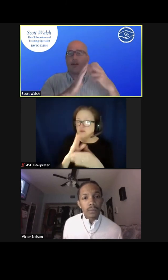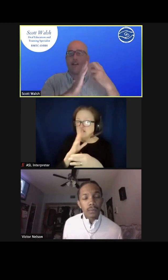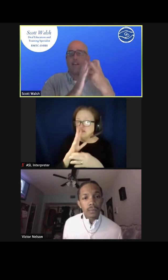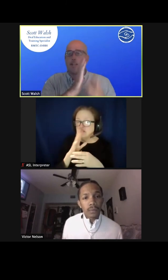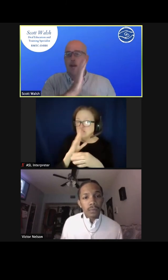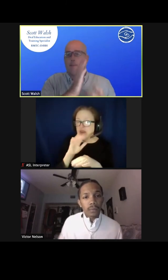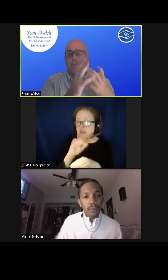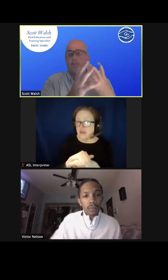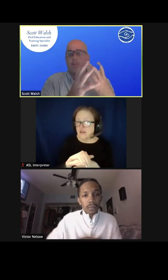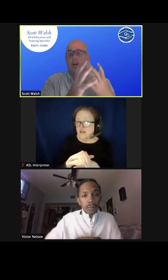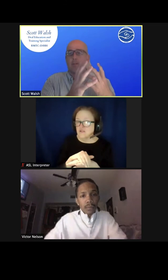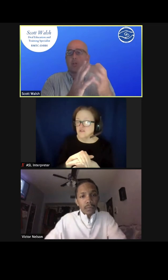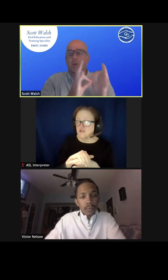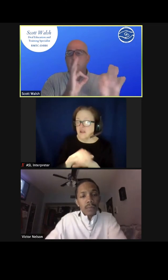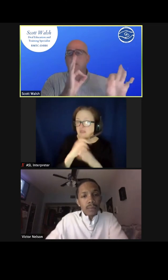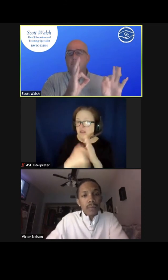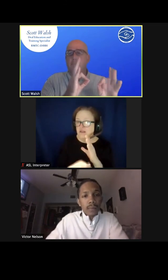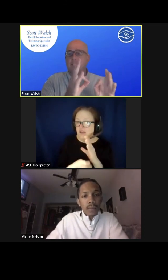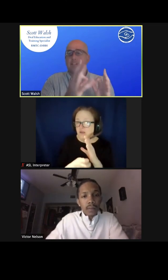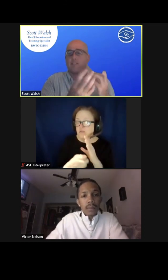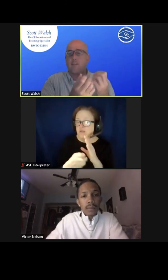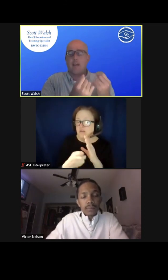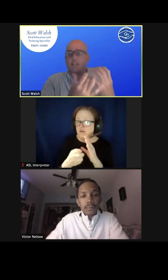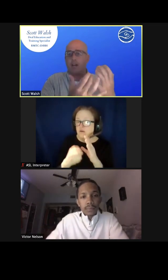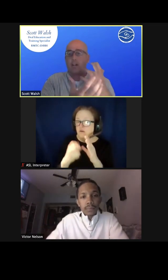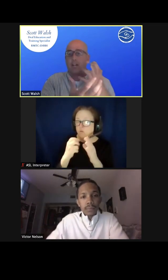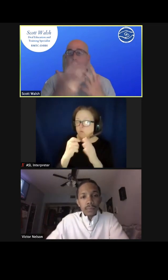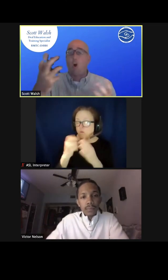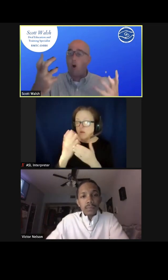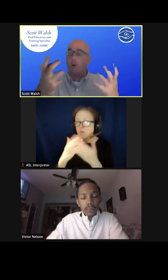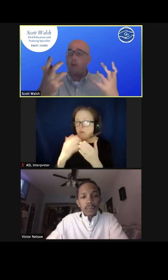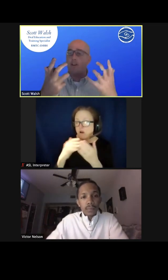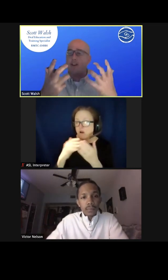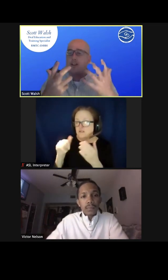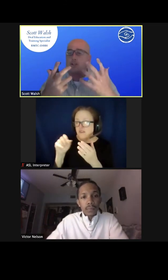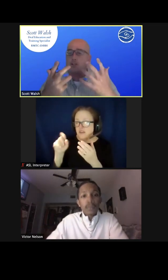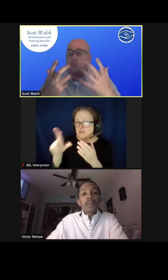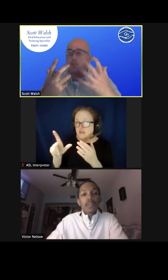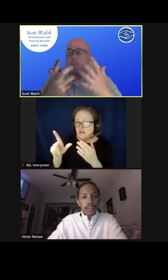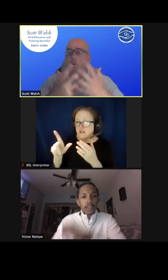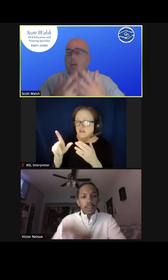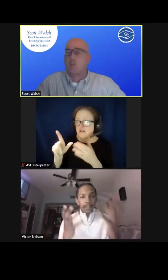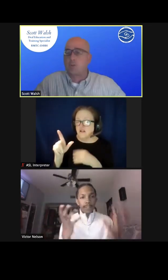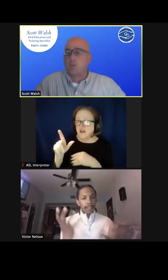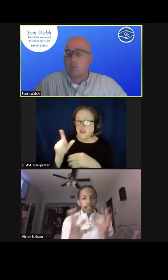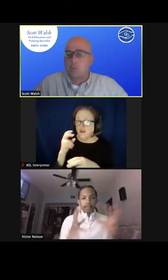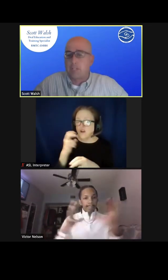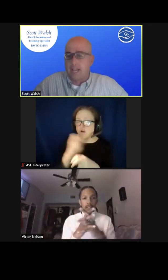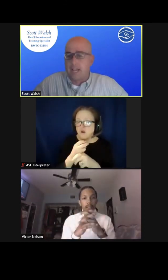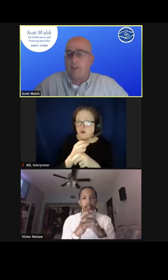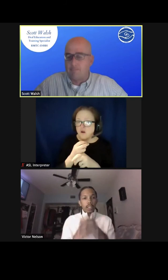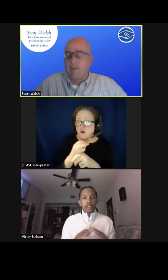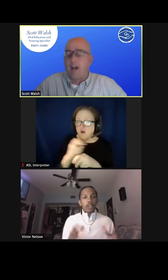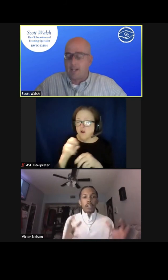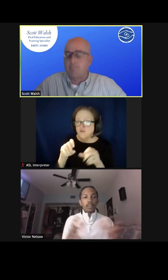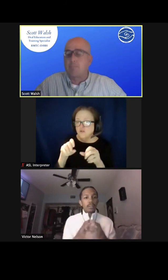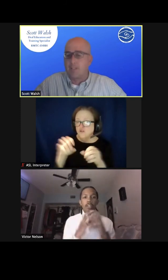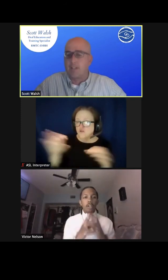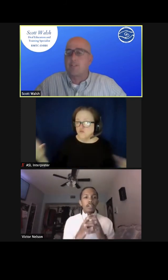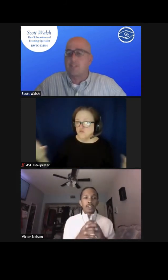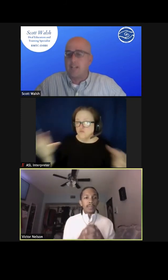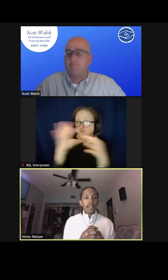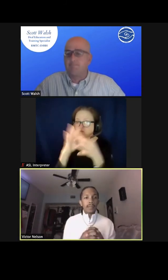the in-depth linguistic pieces of ASL. And that's hard to bridge those two together. It's